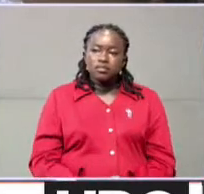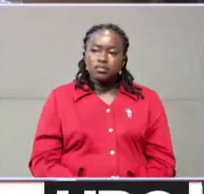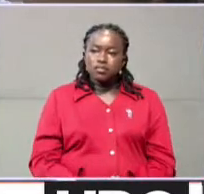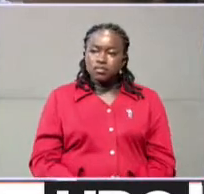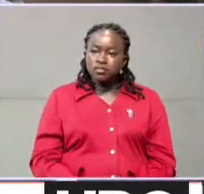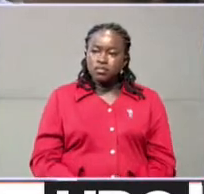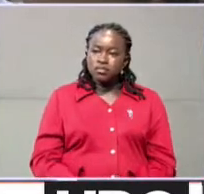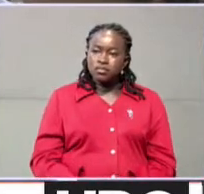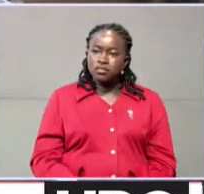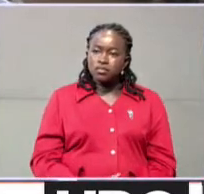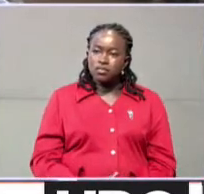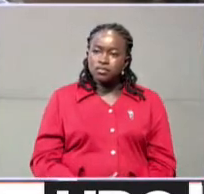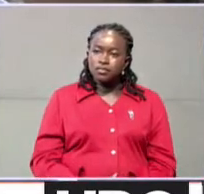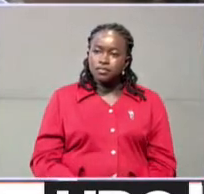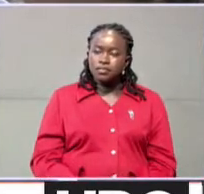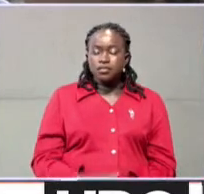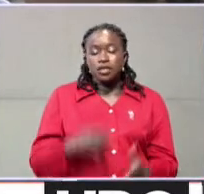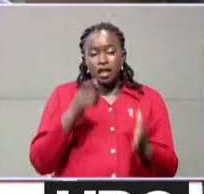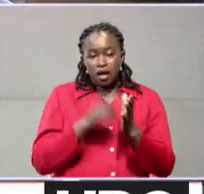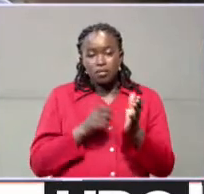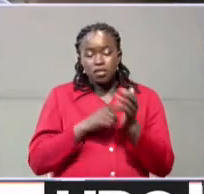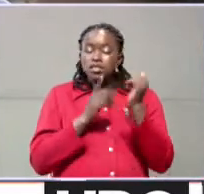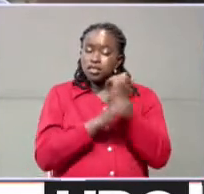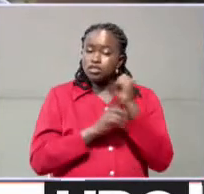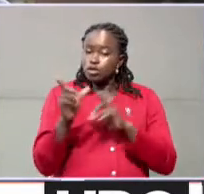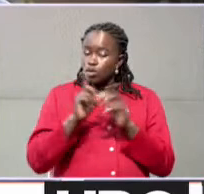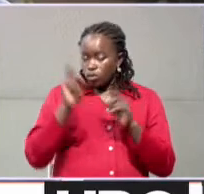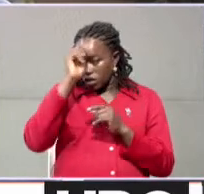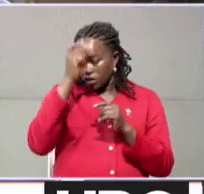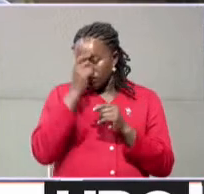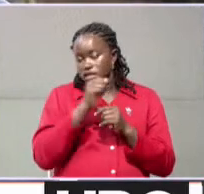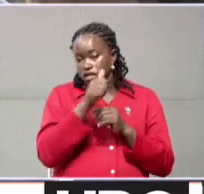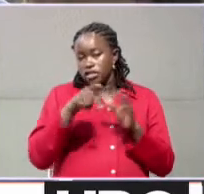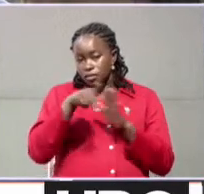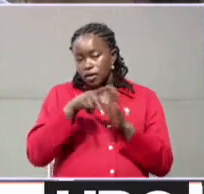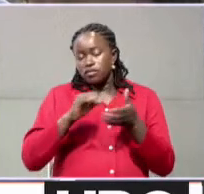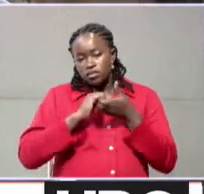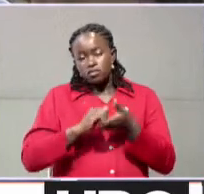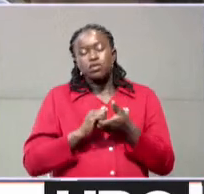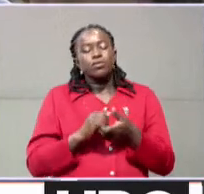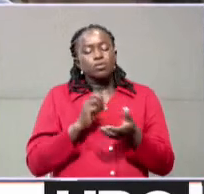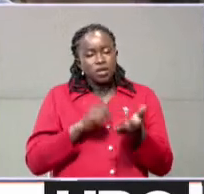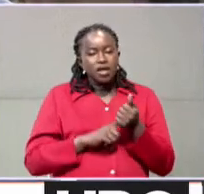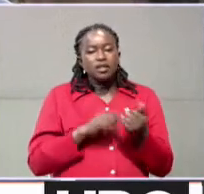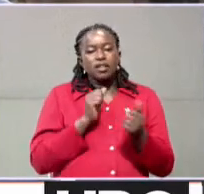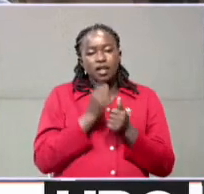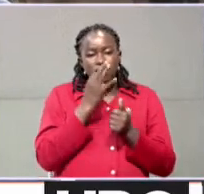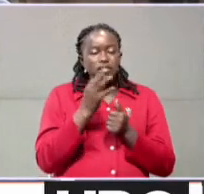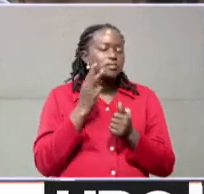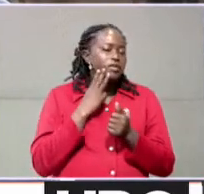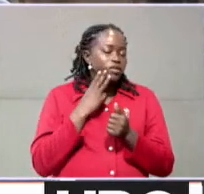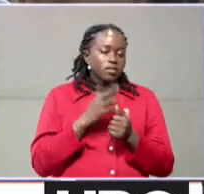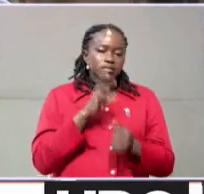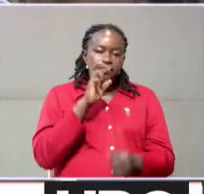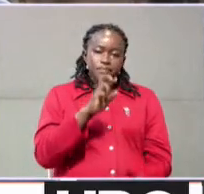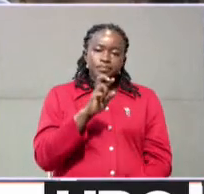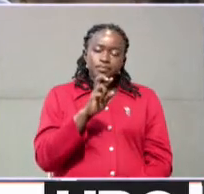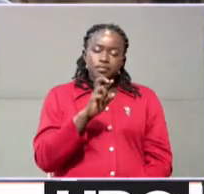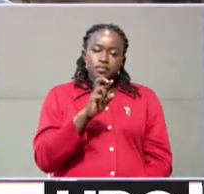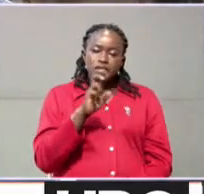released to commune district local government each party cycle will receive 13 million eighty hundred and